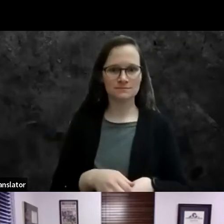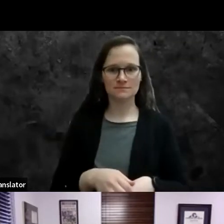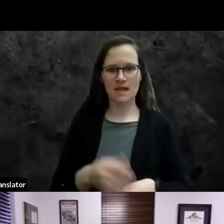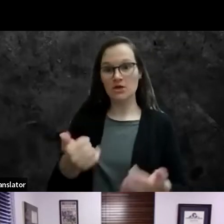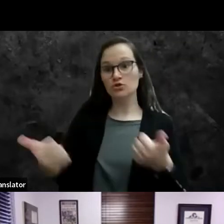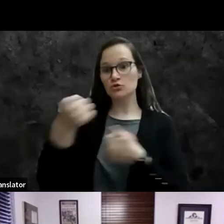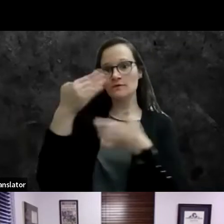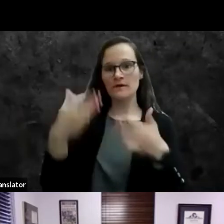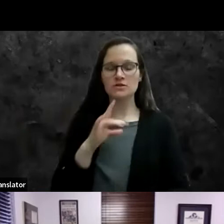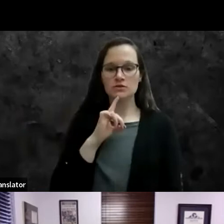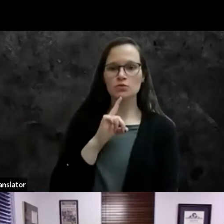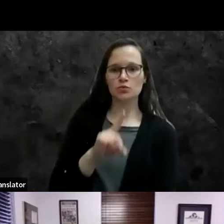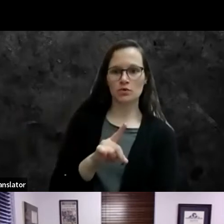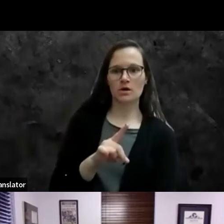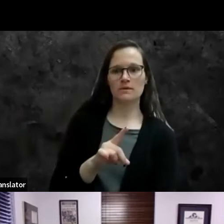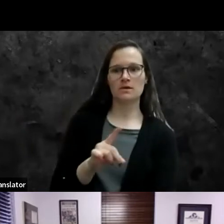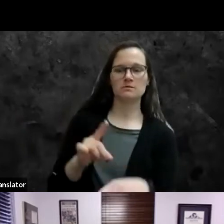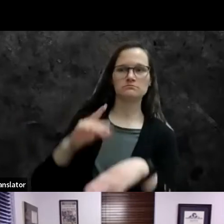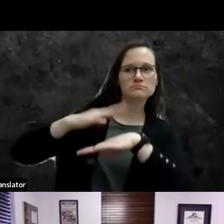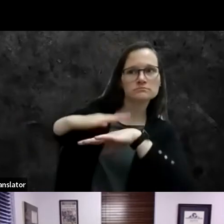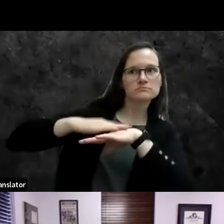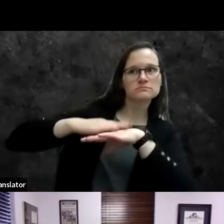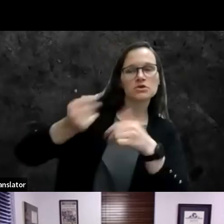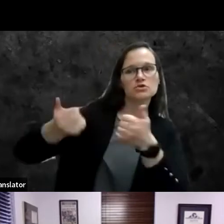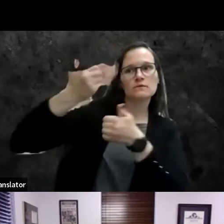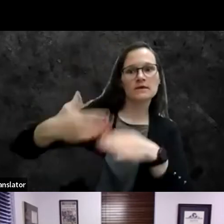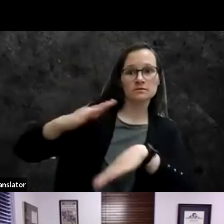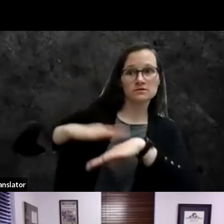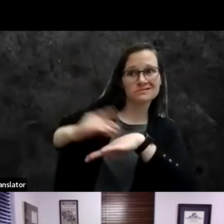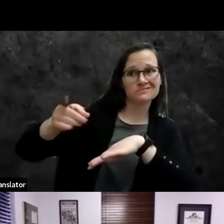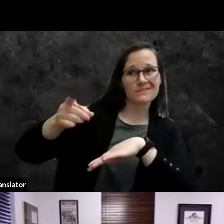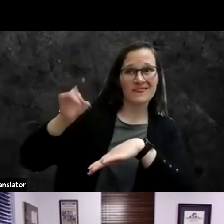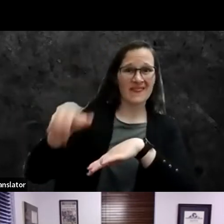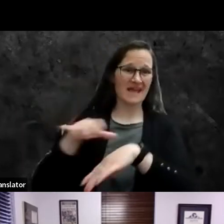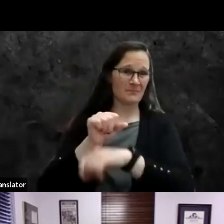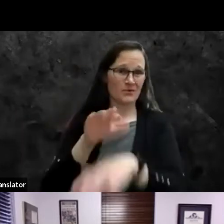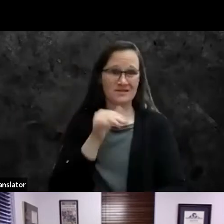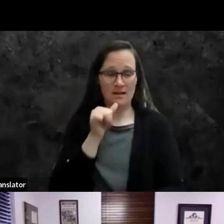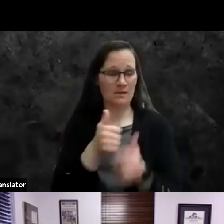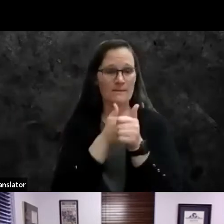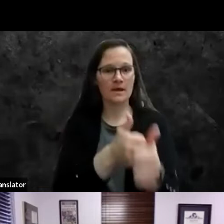when people are non-compliant, and we're asking our supervisors to please work with the employees to